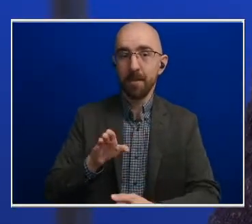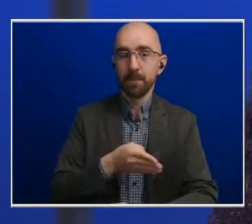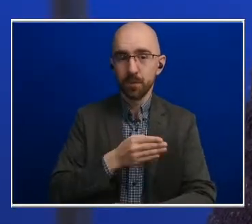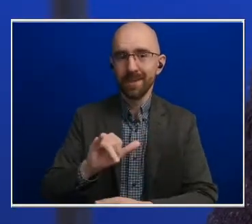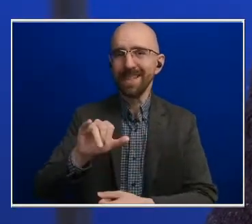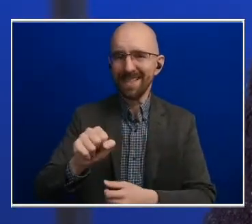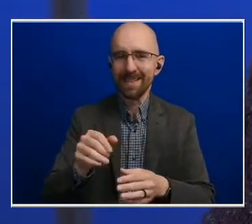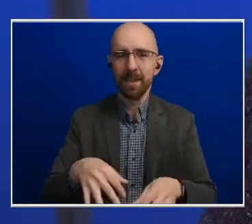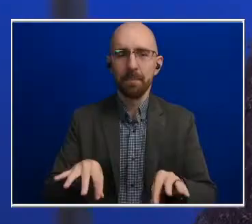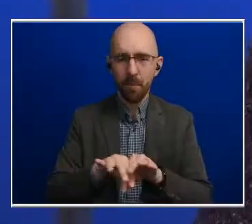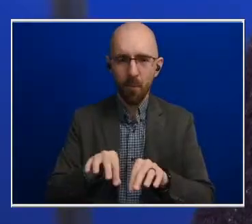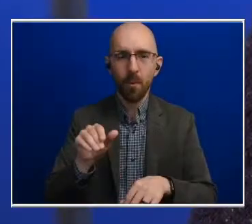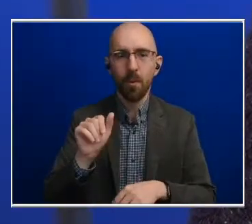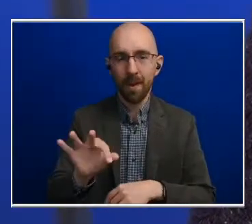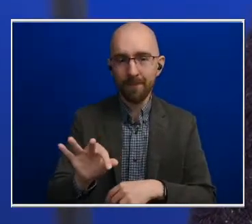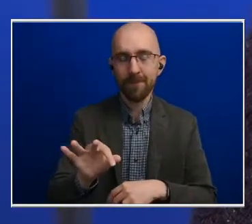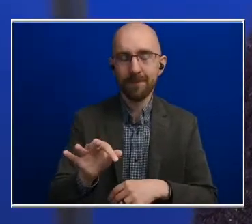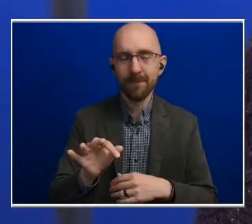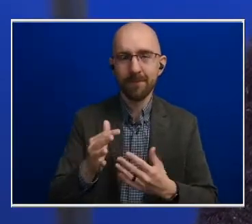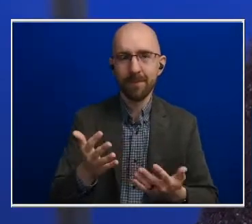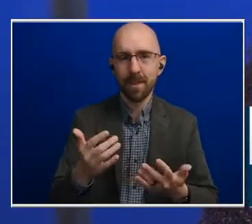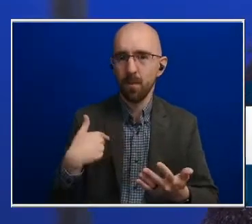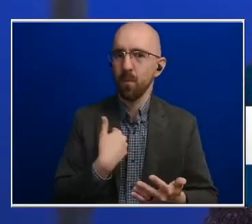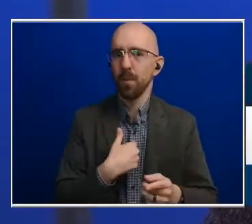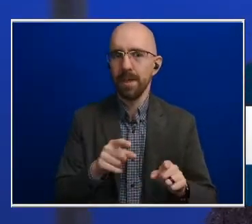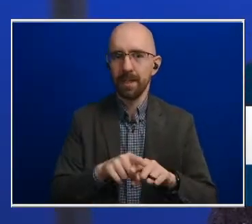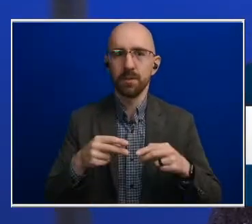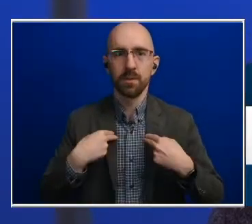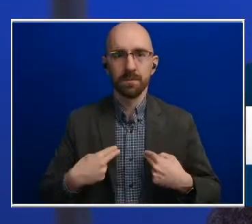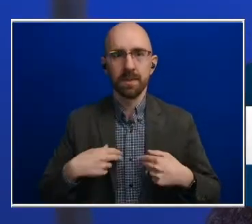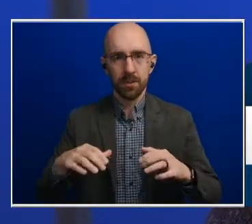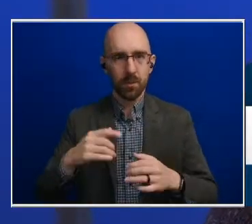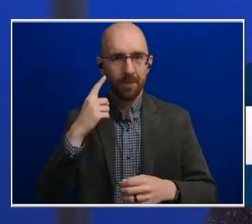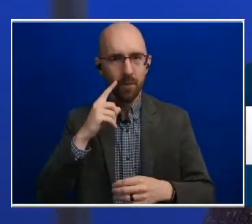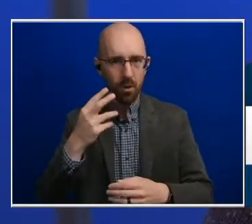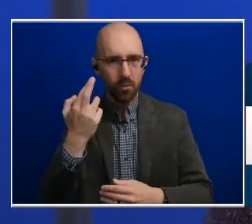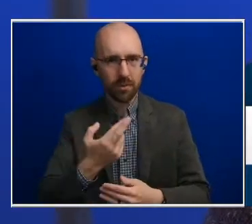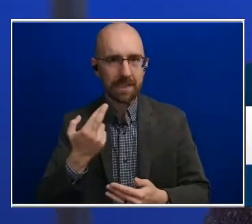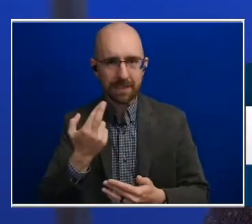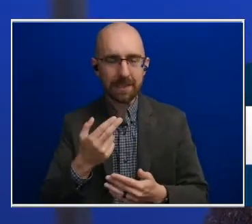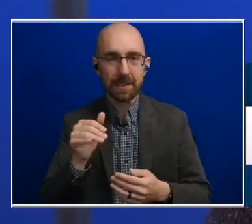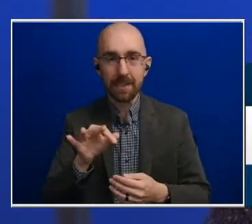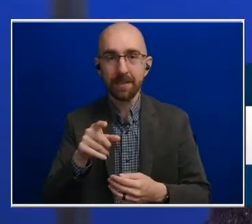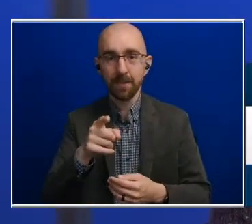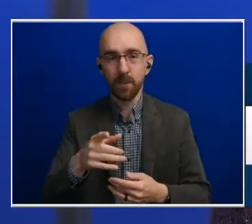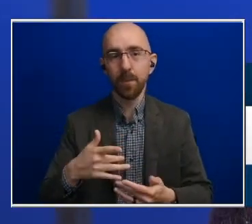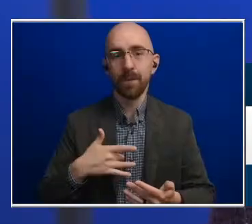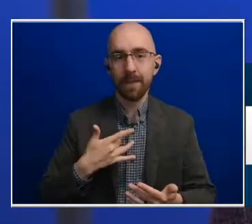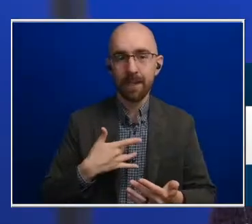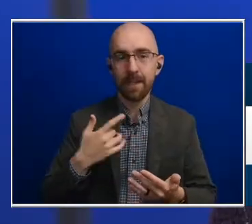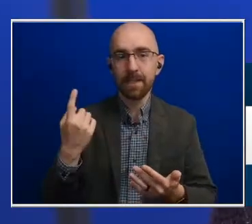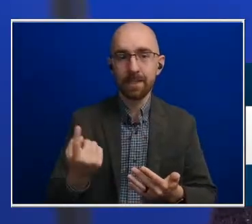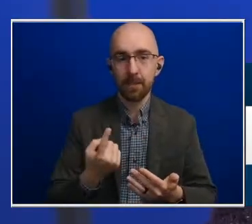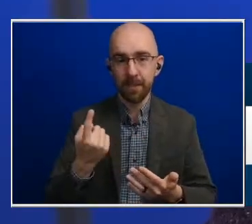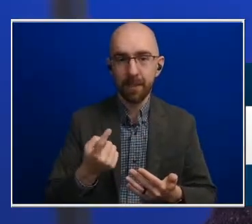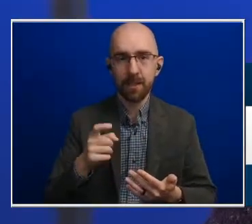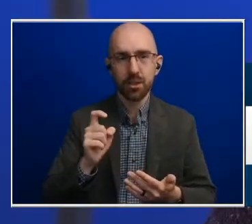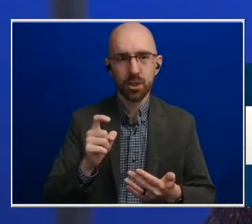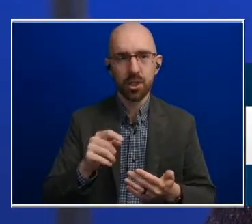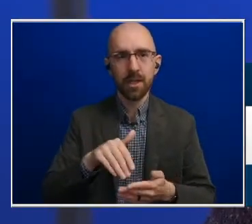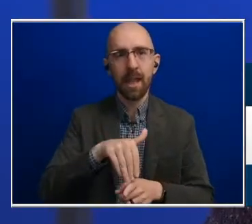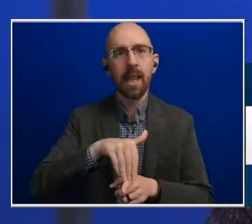you, that we as humans do it for a reason, and if you are feeling something, that you should lean into it.